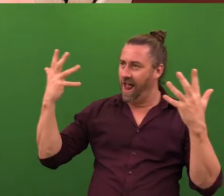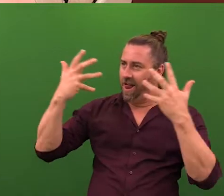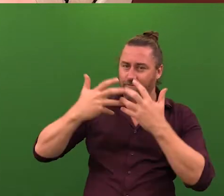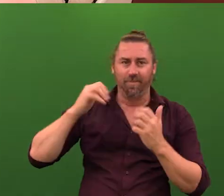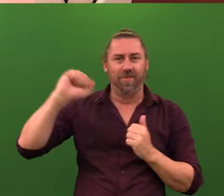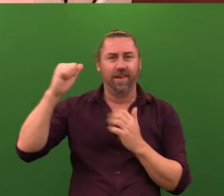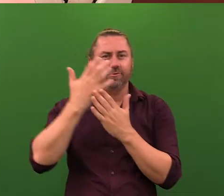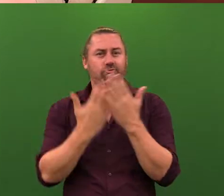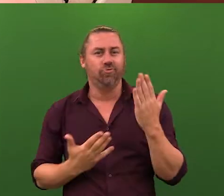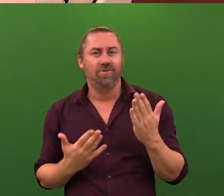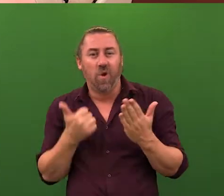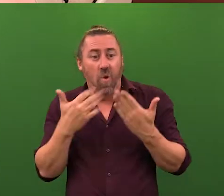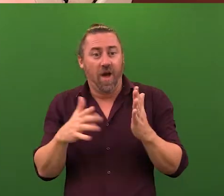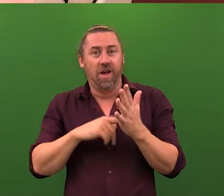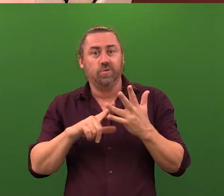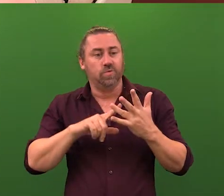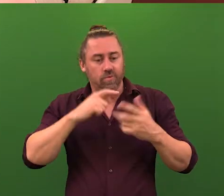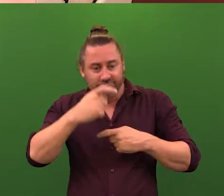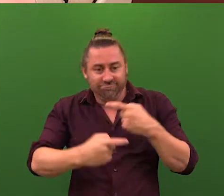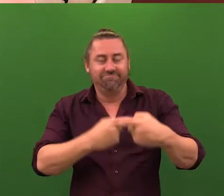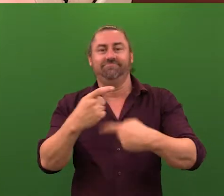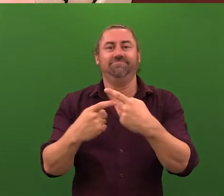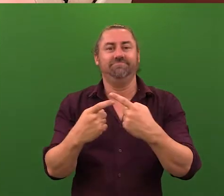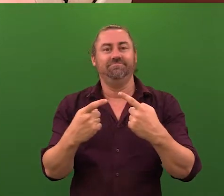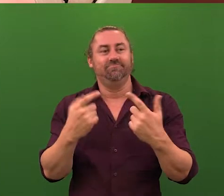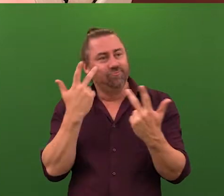And it's a good way to just, continue